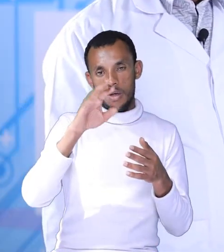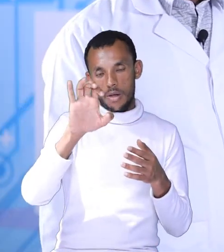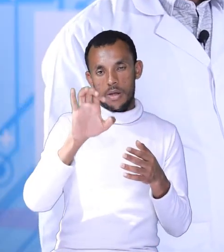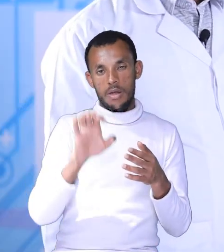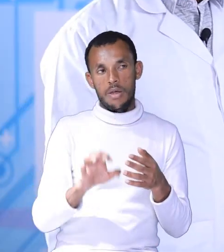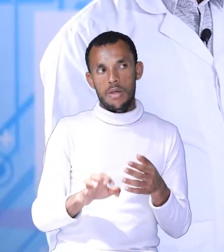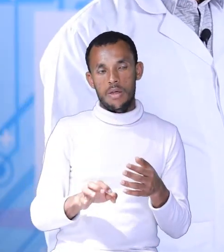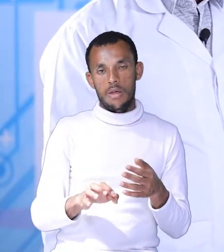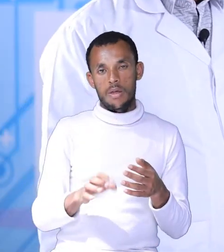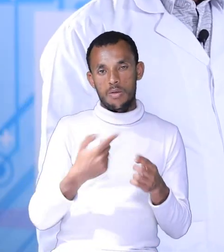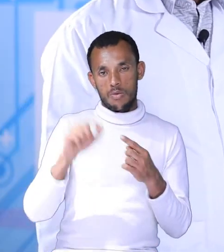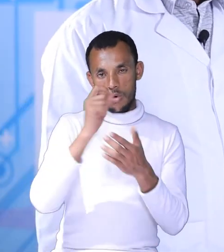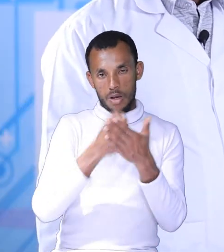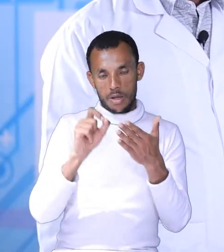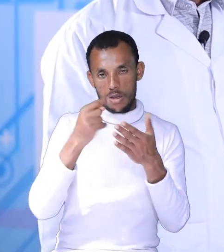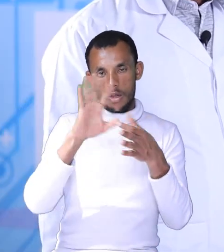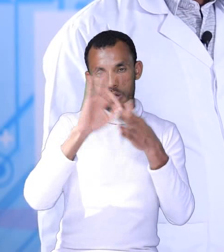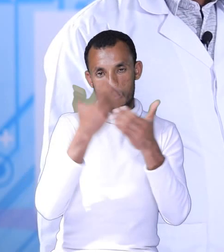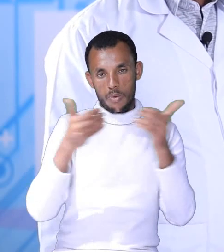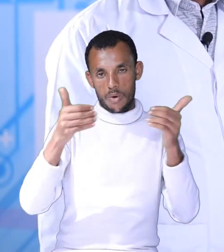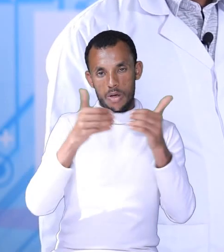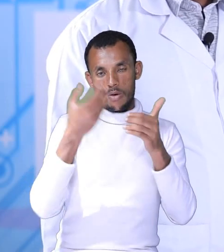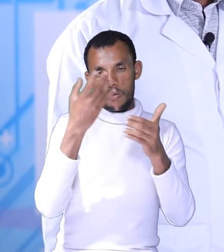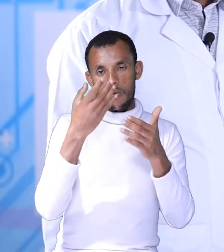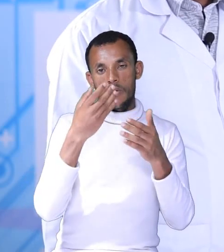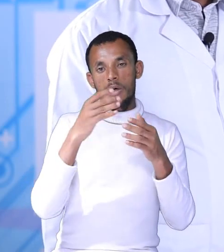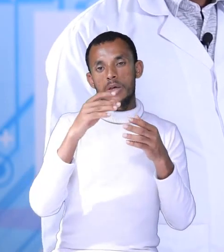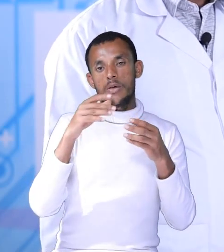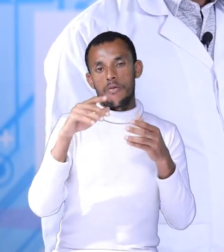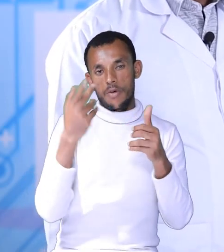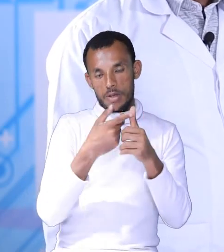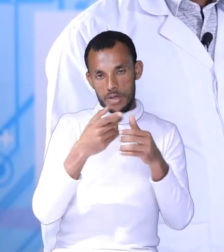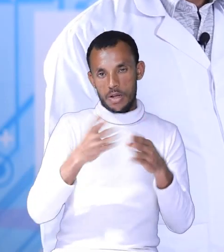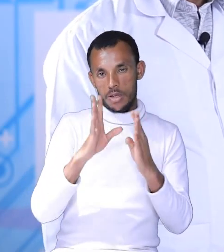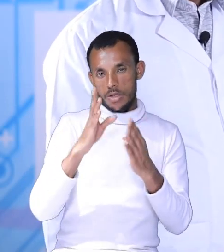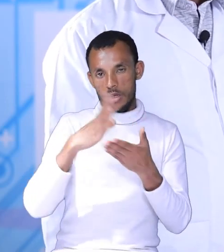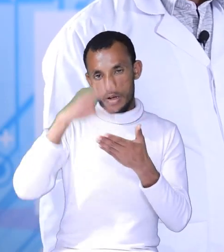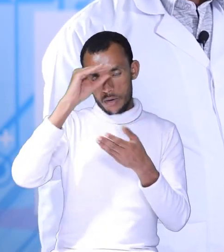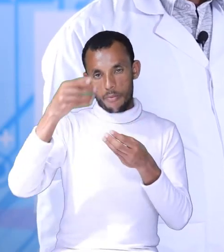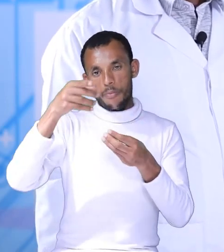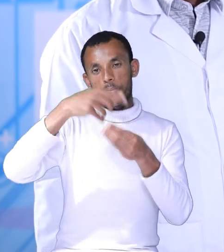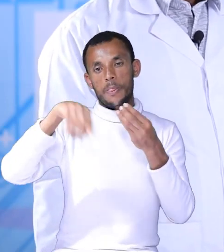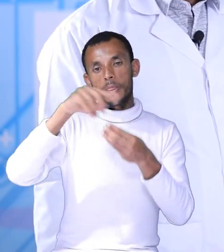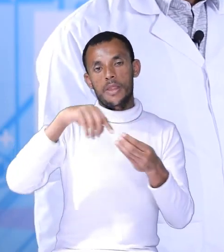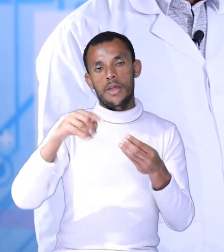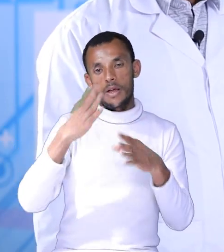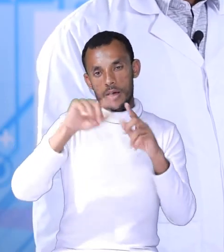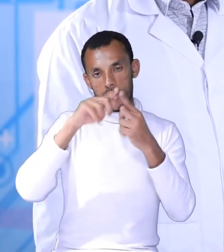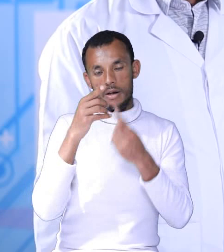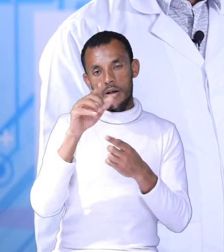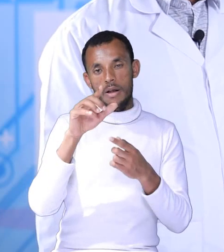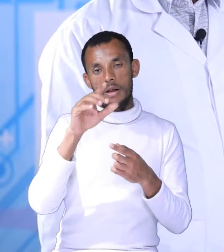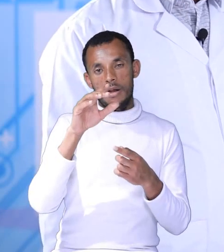Okay, to write the equation of sphere, let's start from equation of circle. Just you have learned in grade 11. If